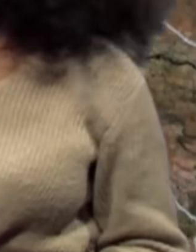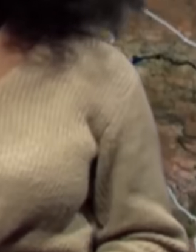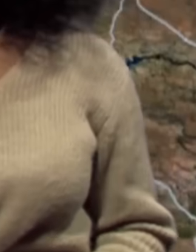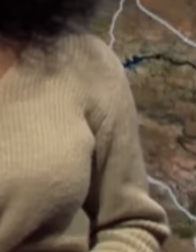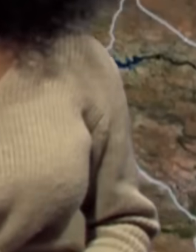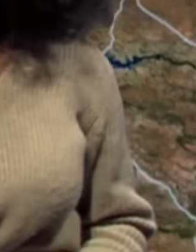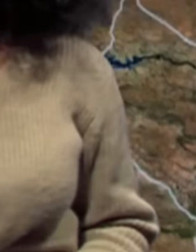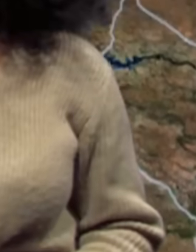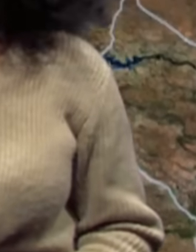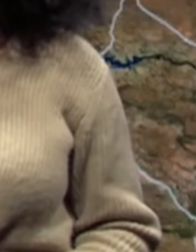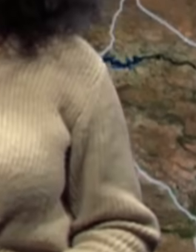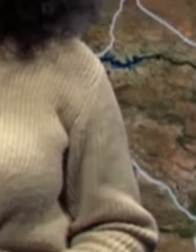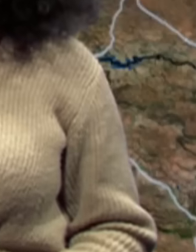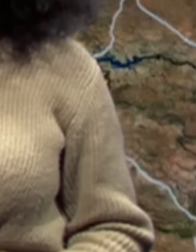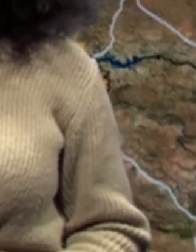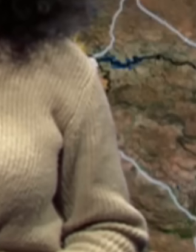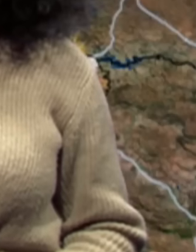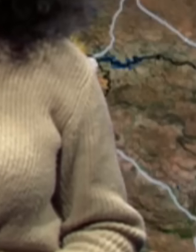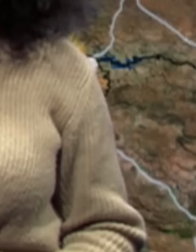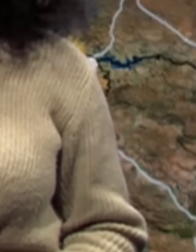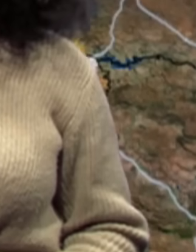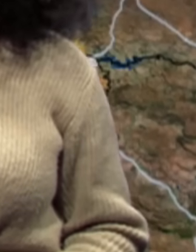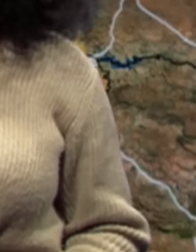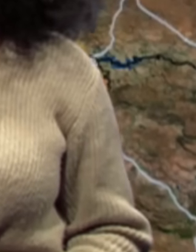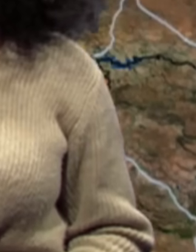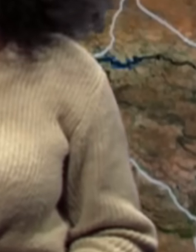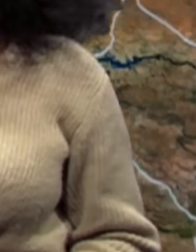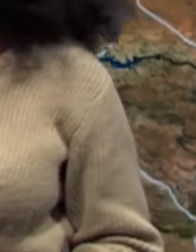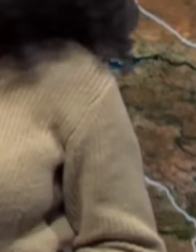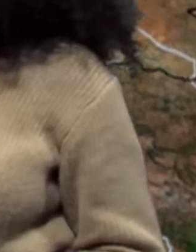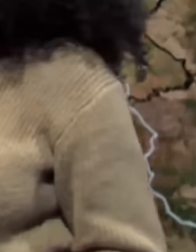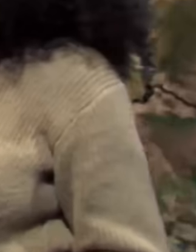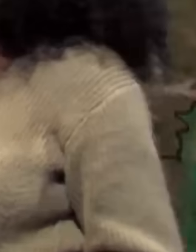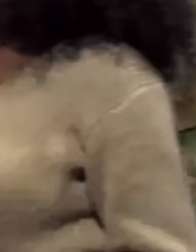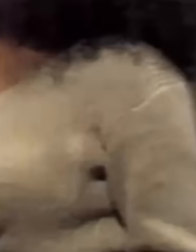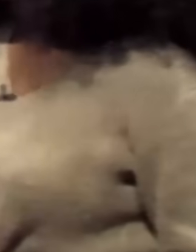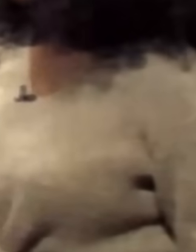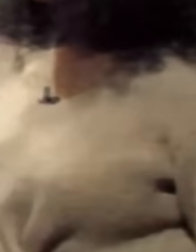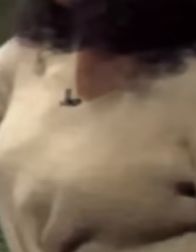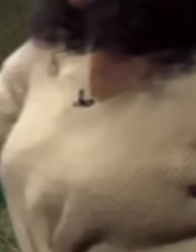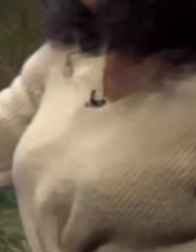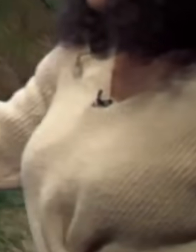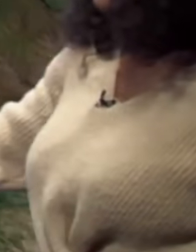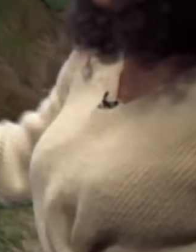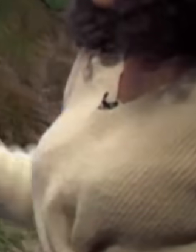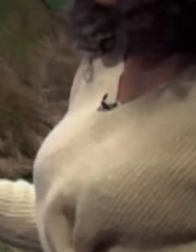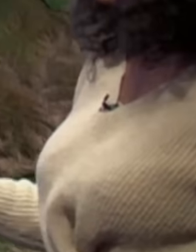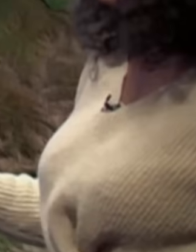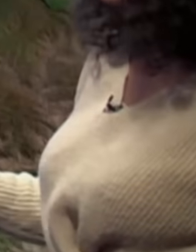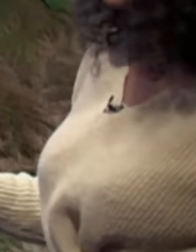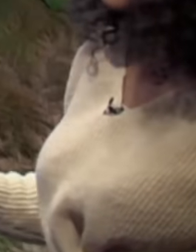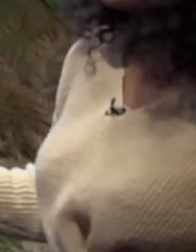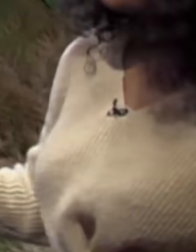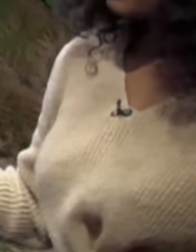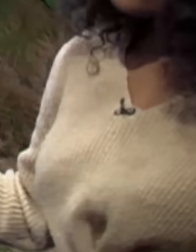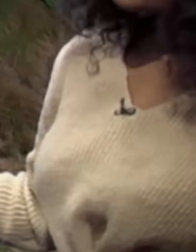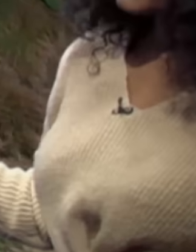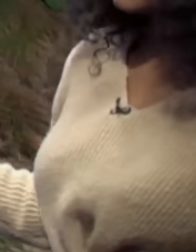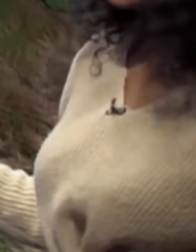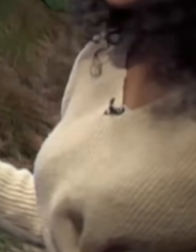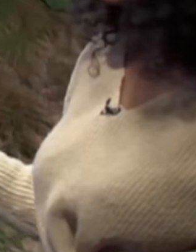e tla nna tsididi thata mo mosong ka gerata e le 1 go ya go le 16. Mo Thapameng mo profenseng ya Free State le teng go tla nna le